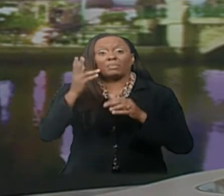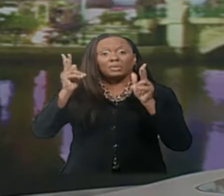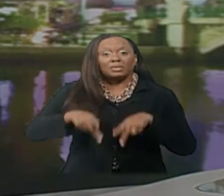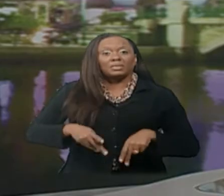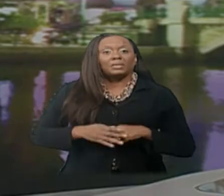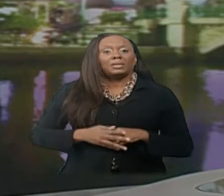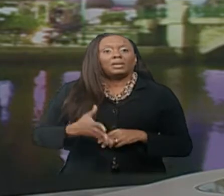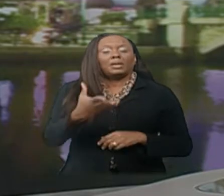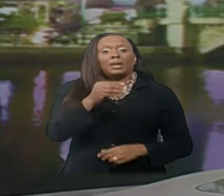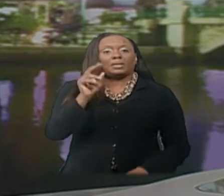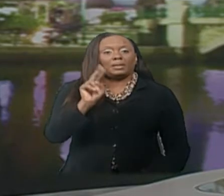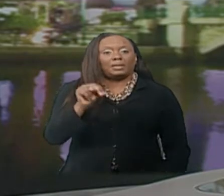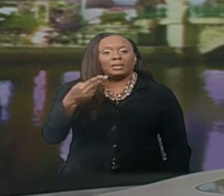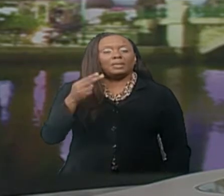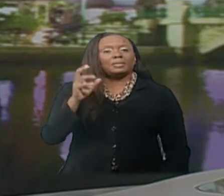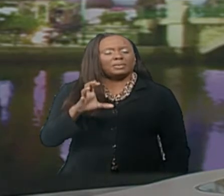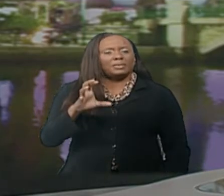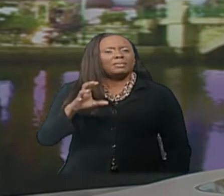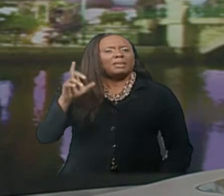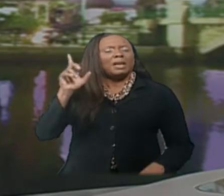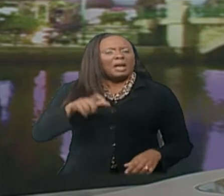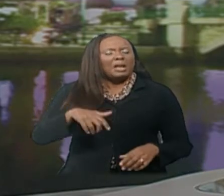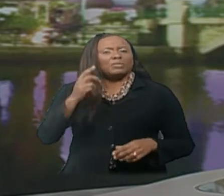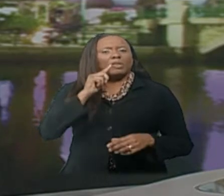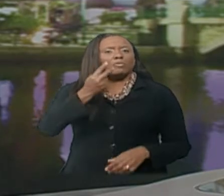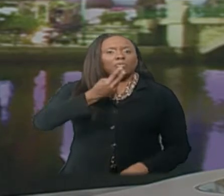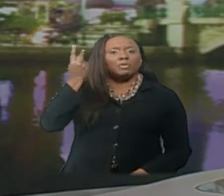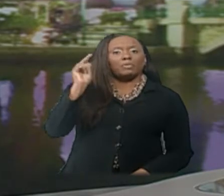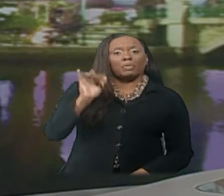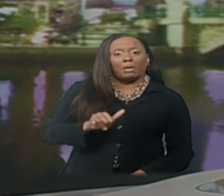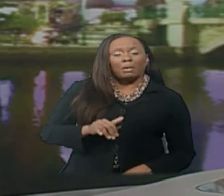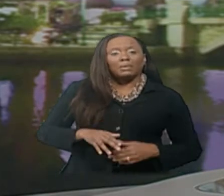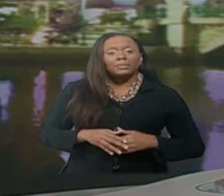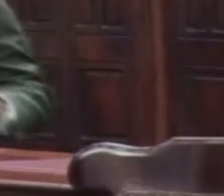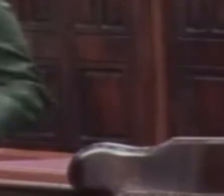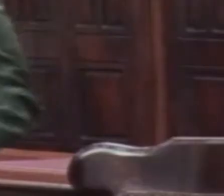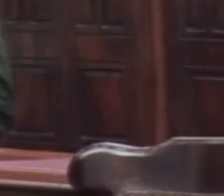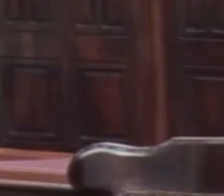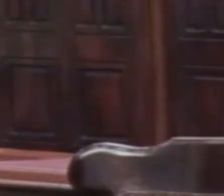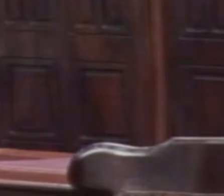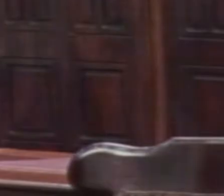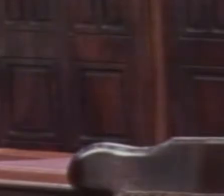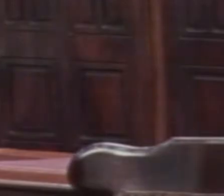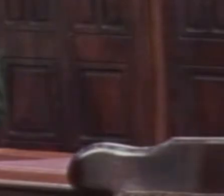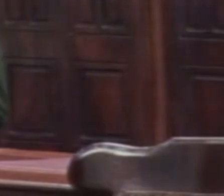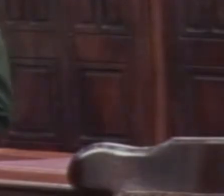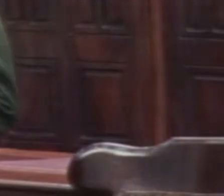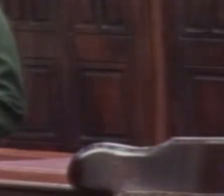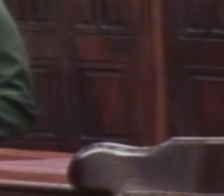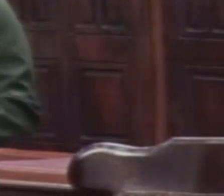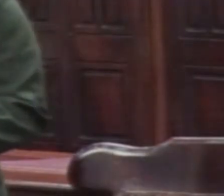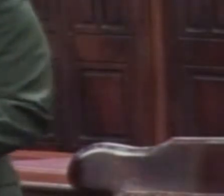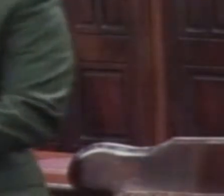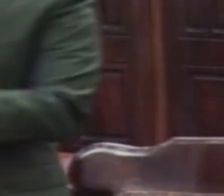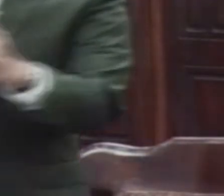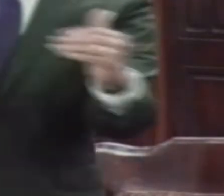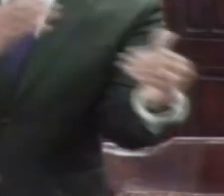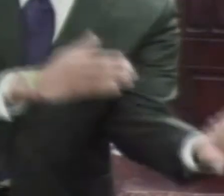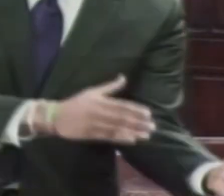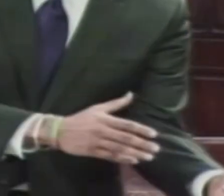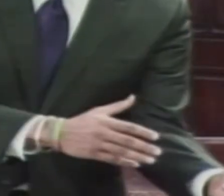National Housing Corporation has to be revisited. An organization that was created in the 1950s